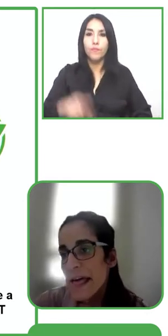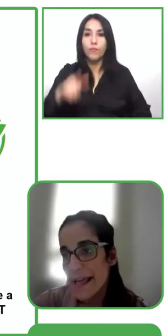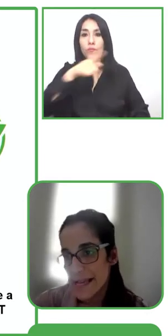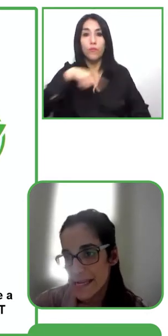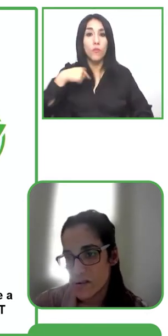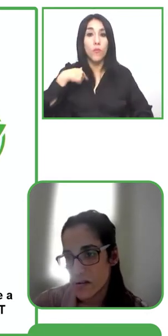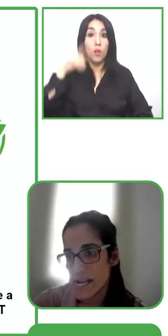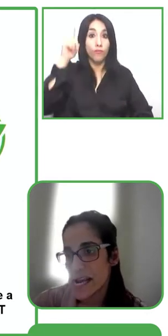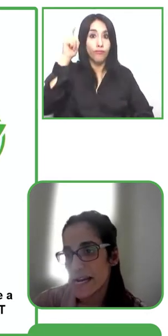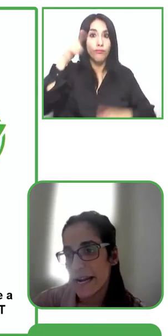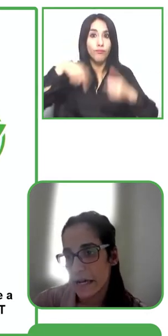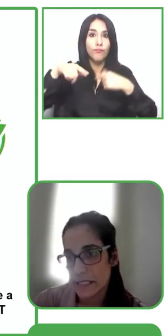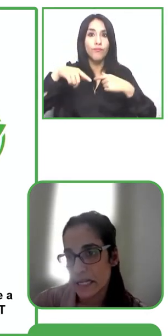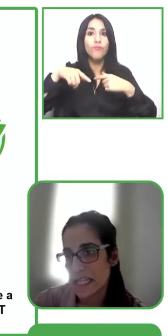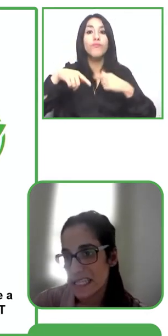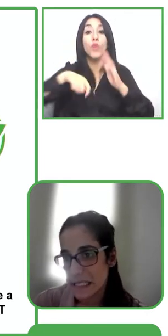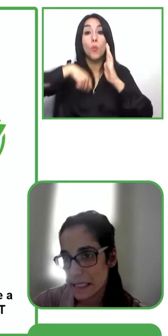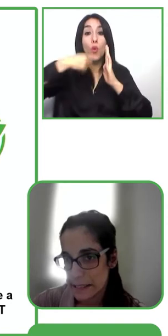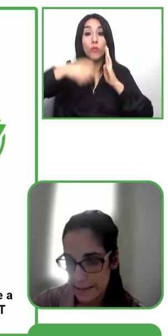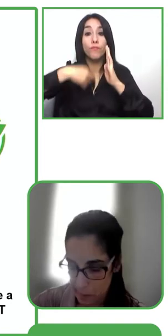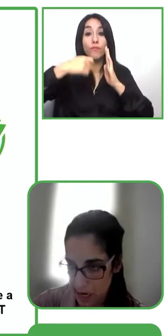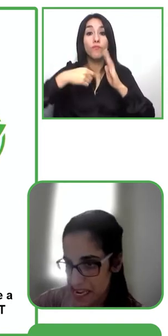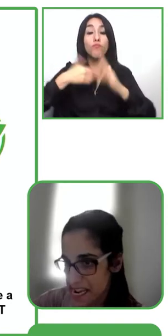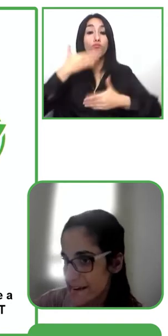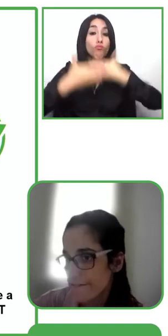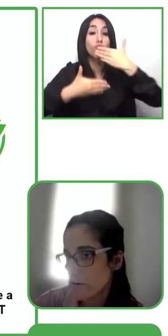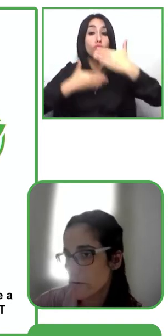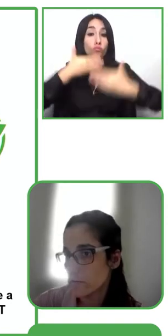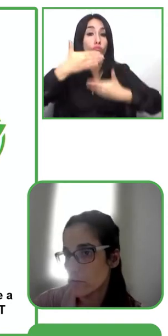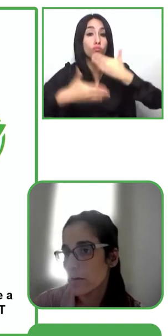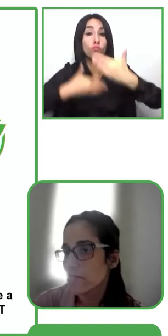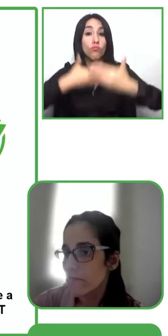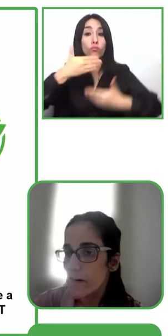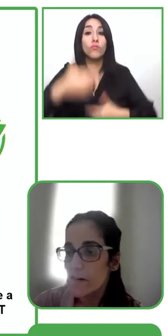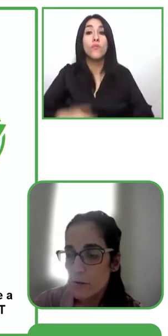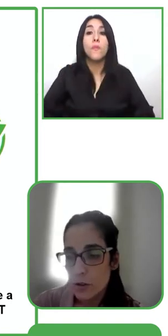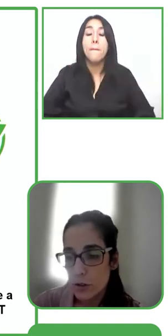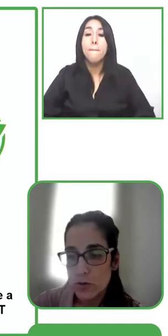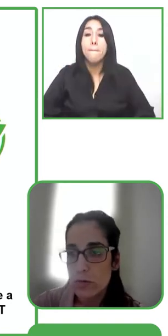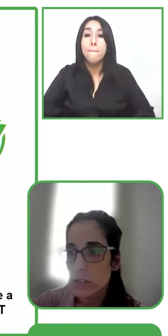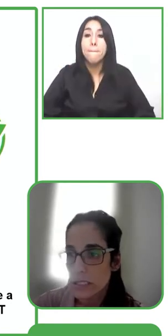project of high cuisine